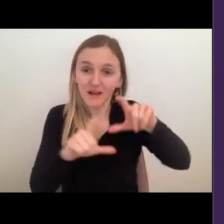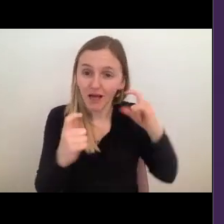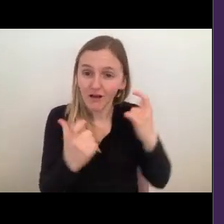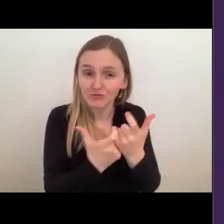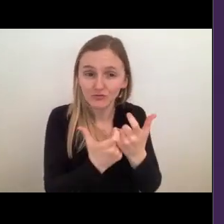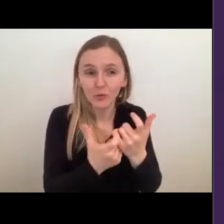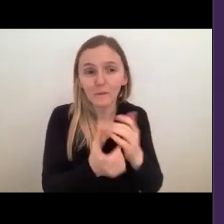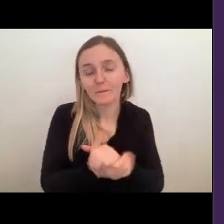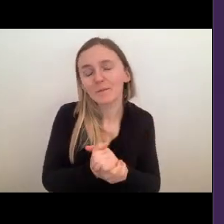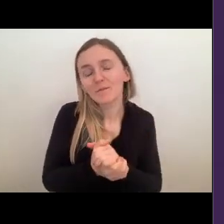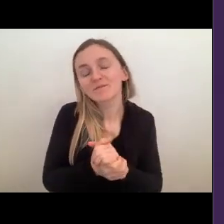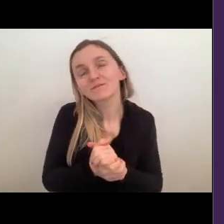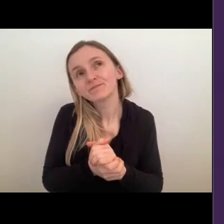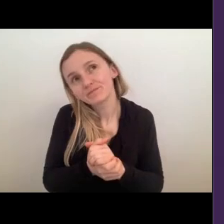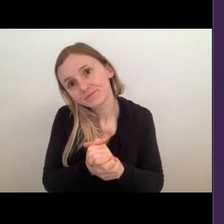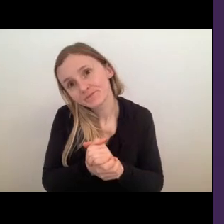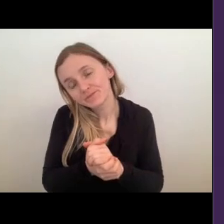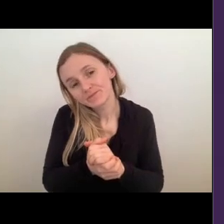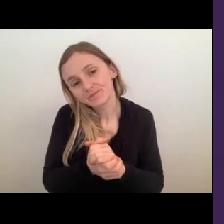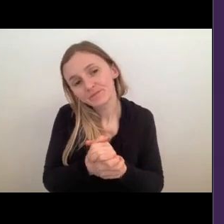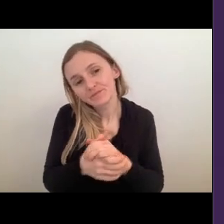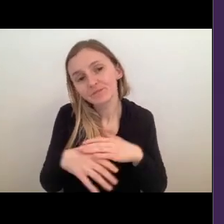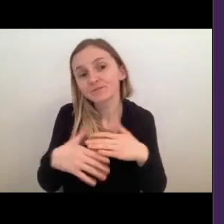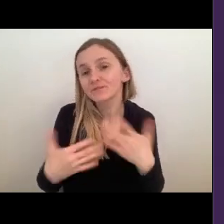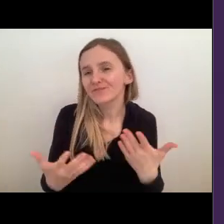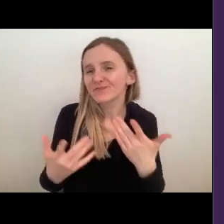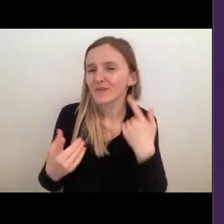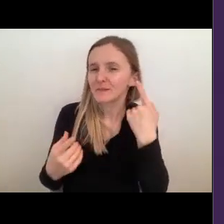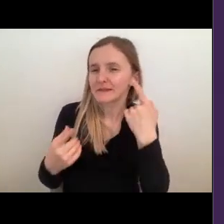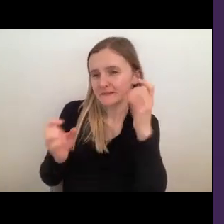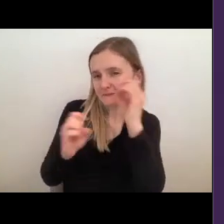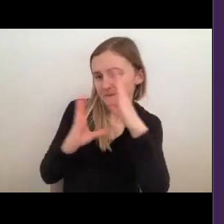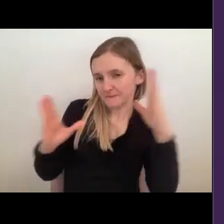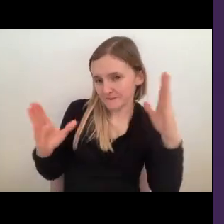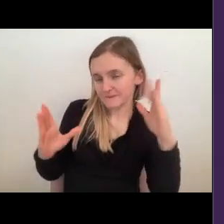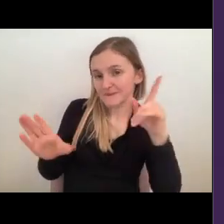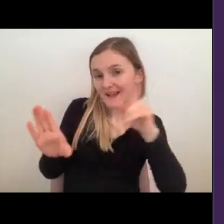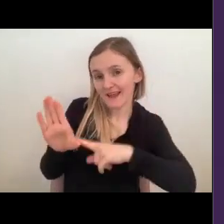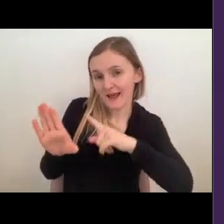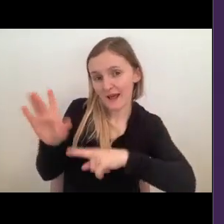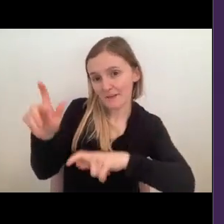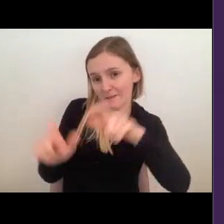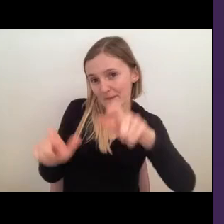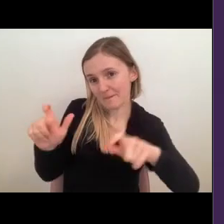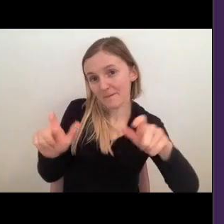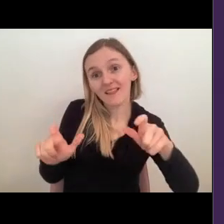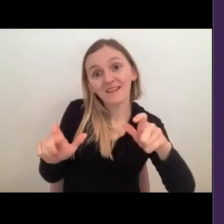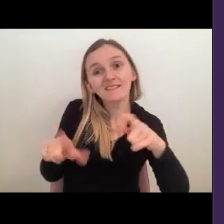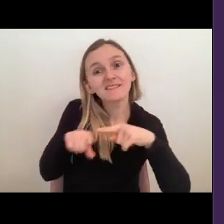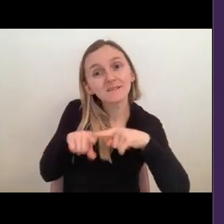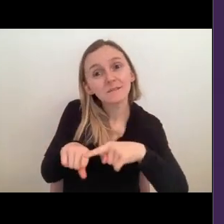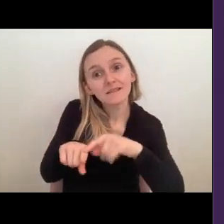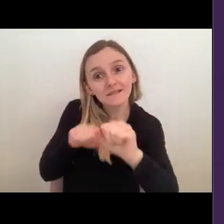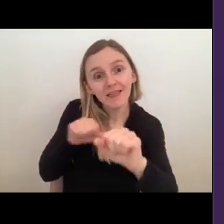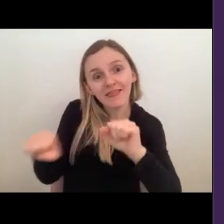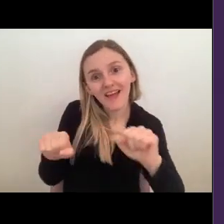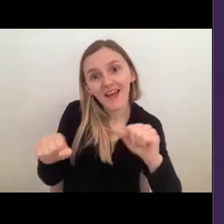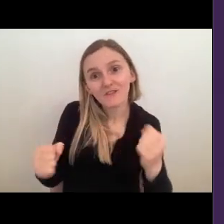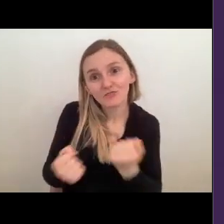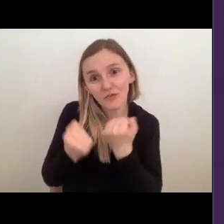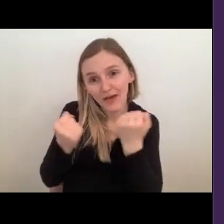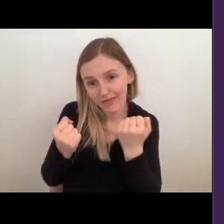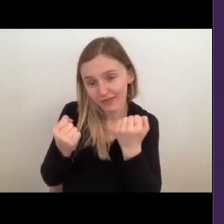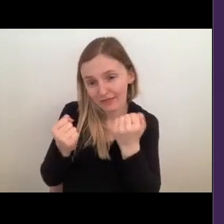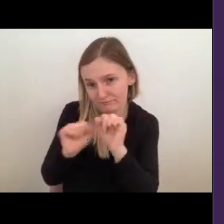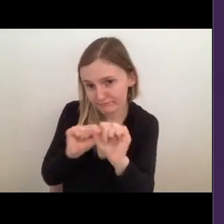So I would be looking for all our young people, what is it that it depends what their strengths are. Those strengths are going to be unique to them, but what are